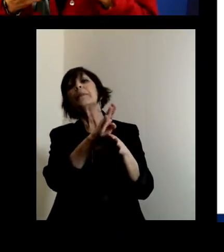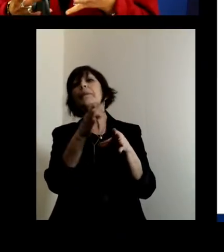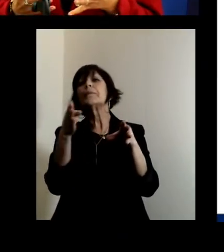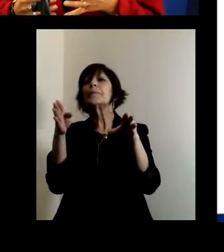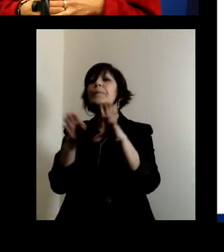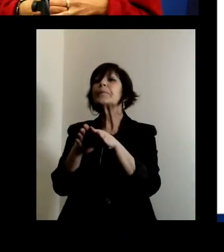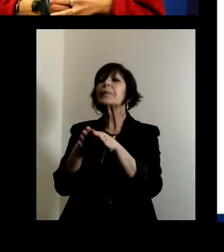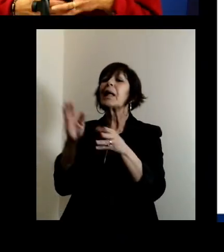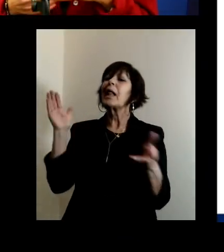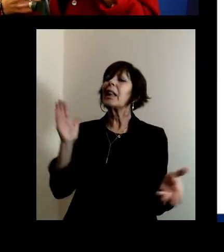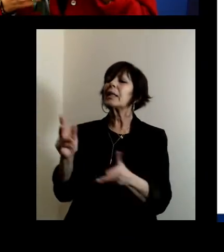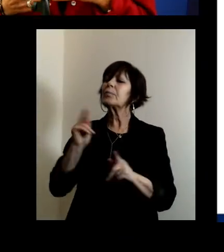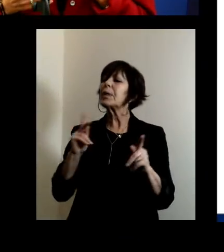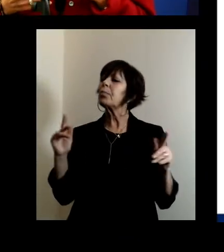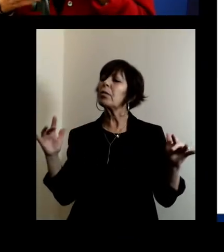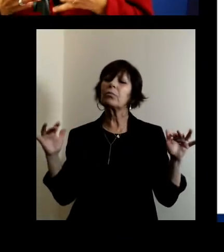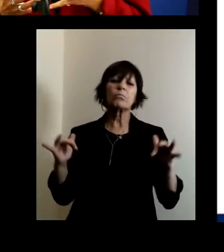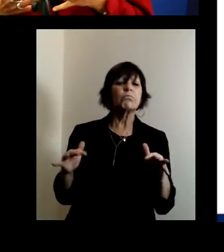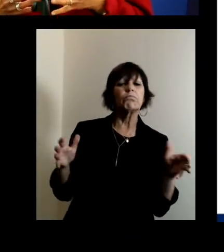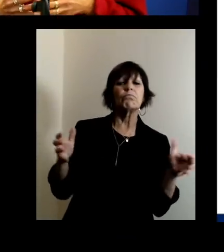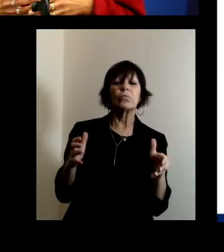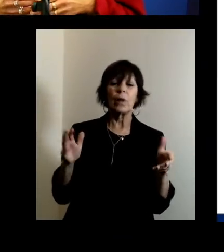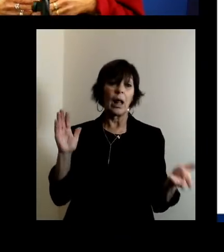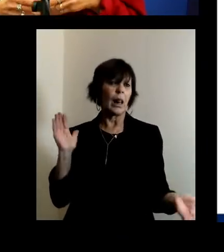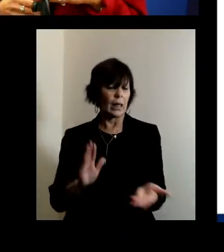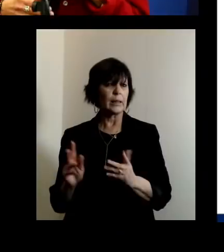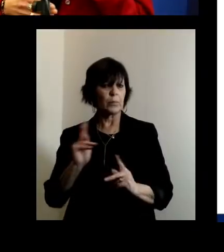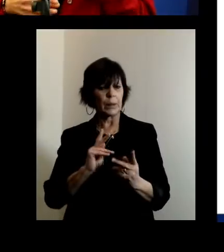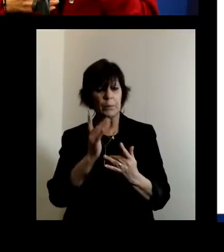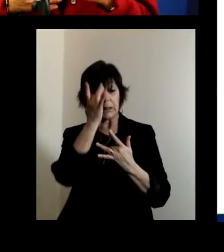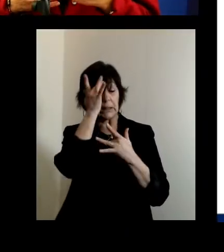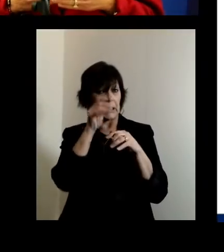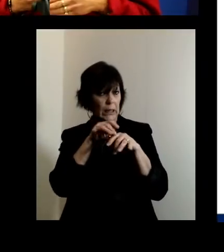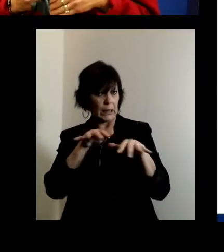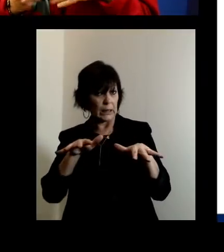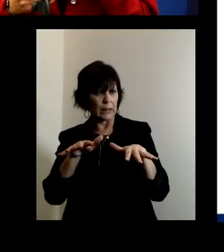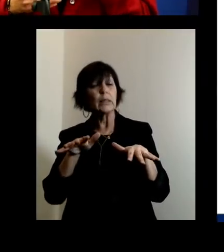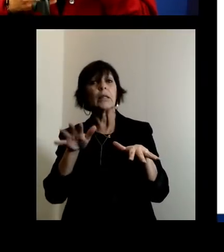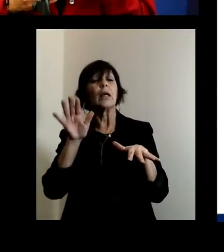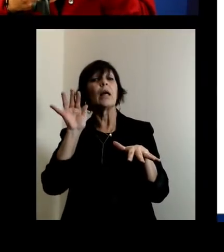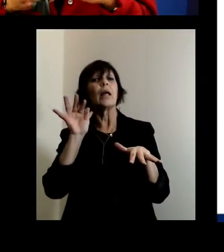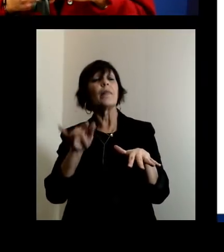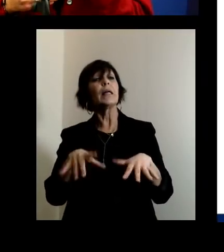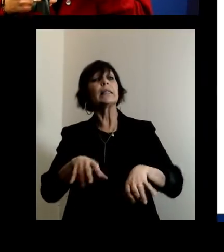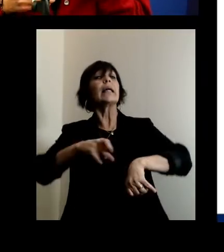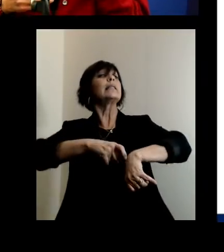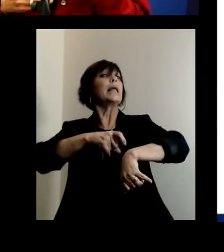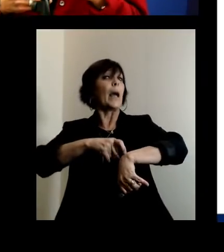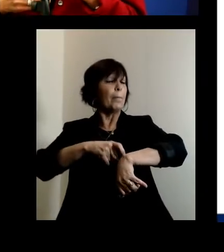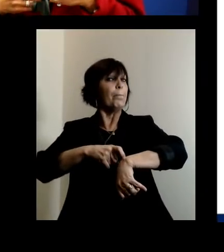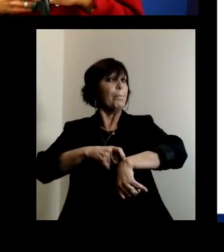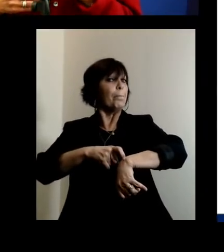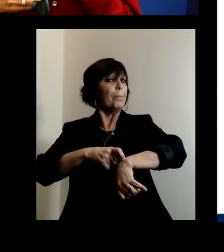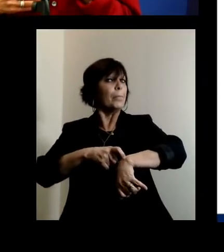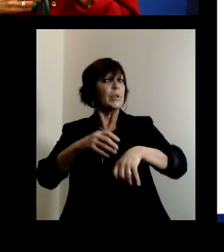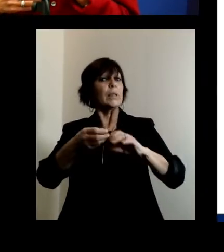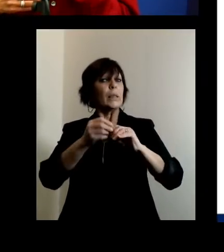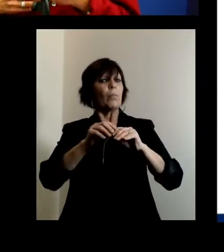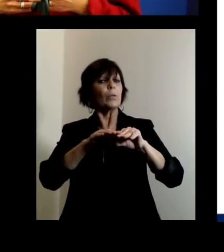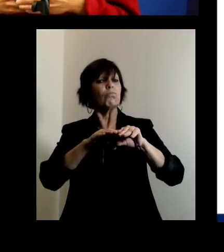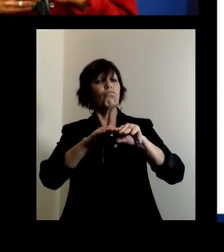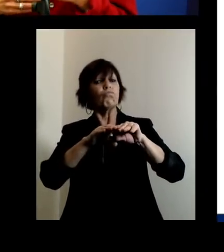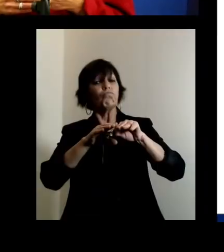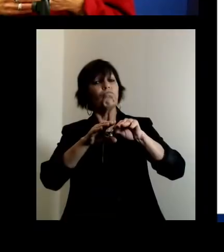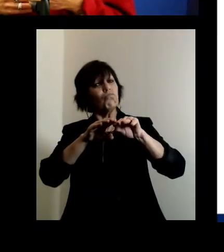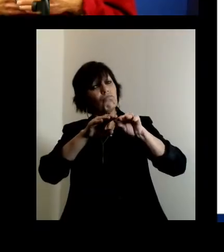people gathering, we'll see less people infected. And so that'll take a little while to see the number of people with